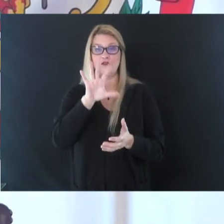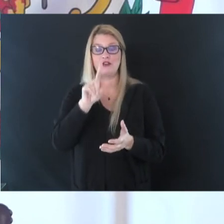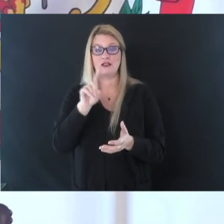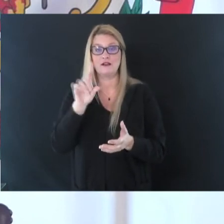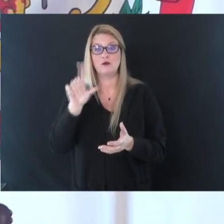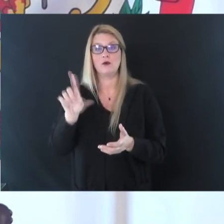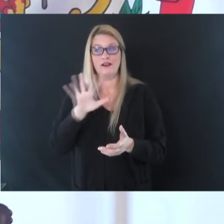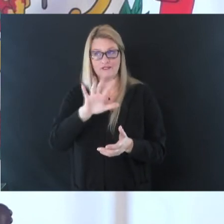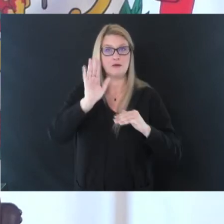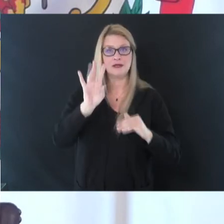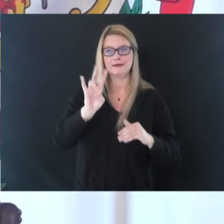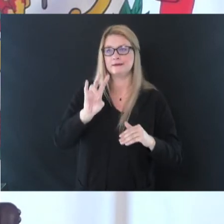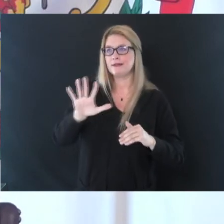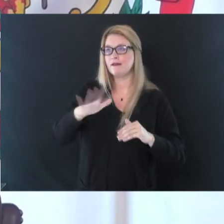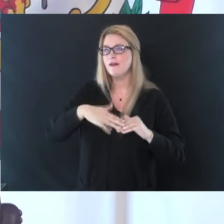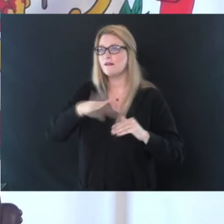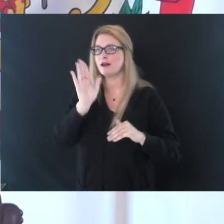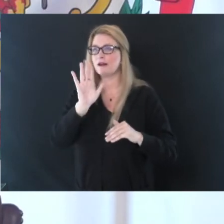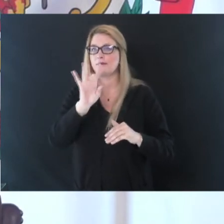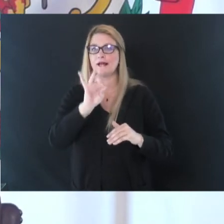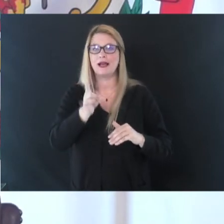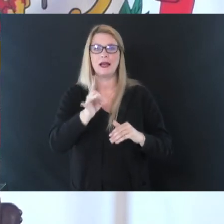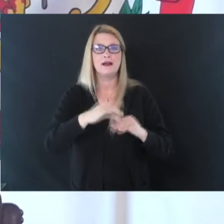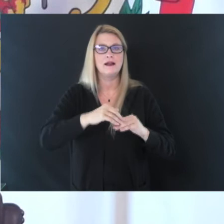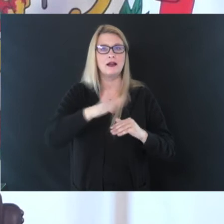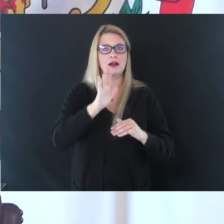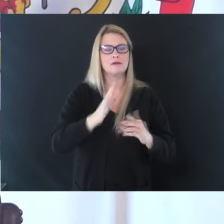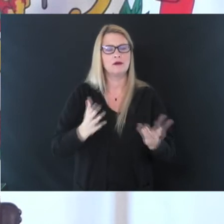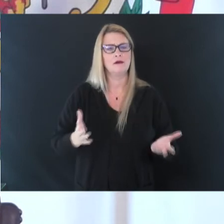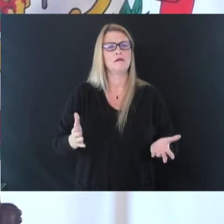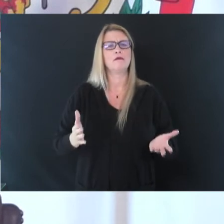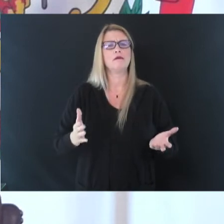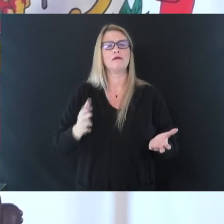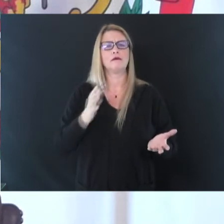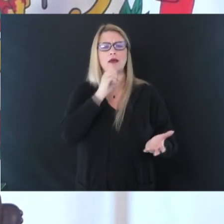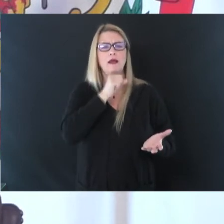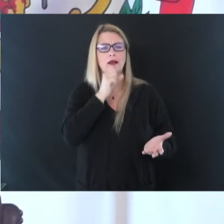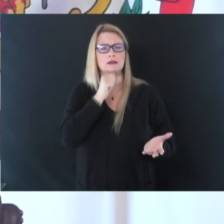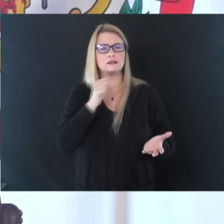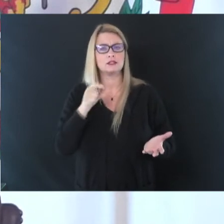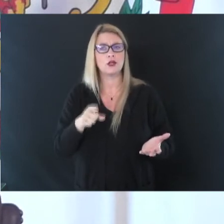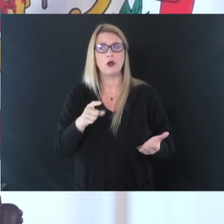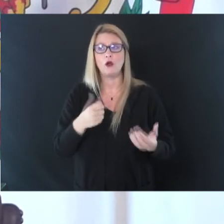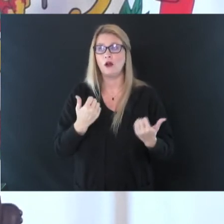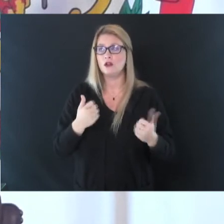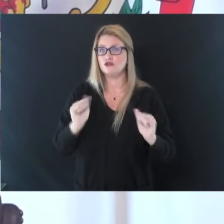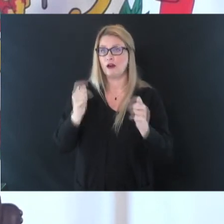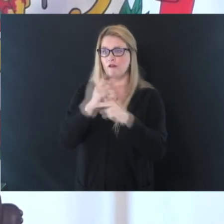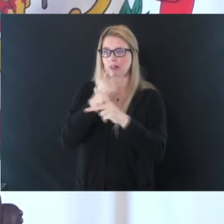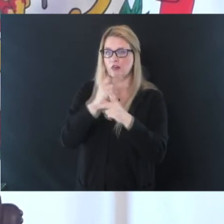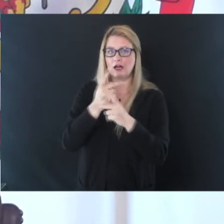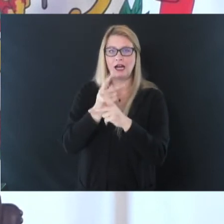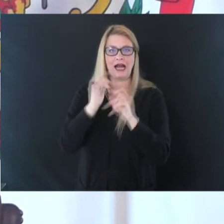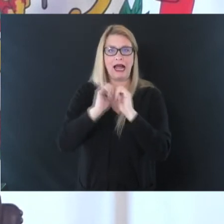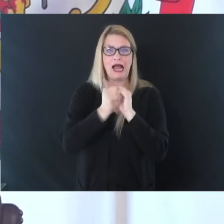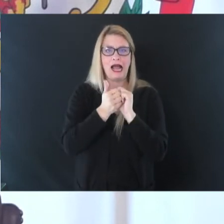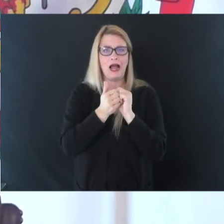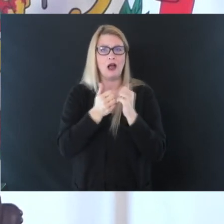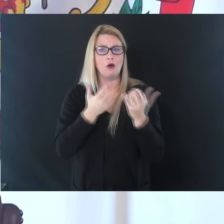16,951 that have received their second or 80, and you're sitting there and you're trying to figure out what to do, and you're